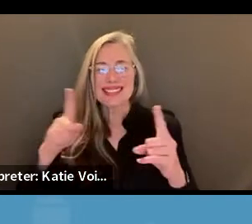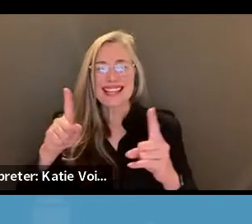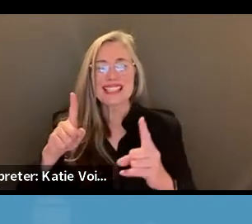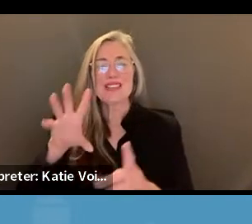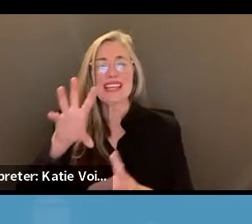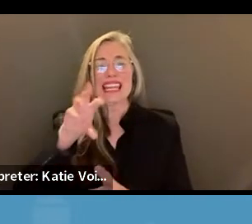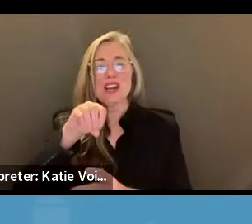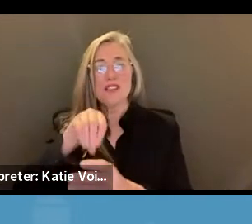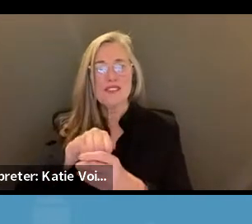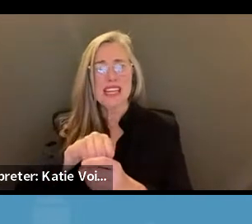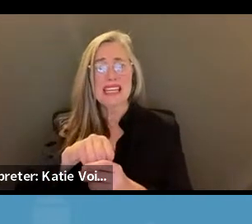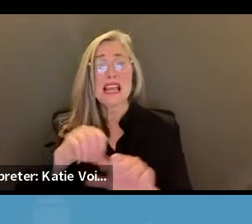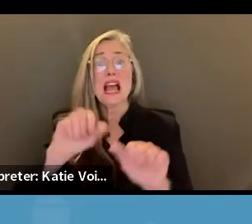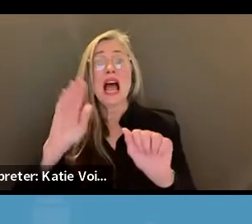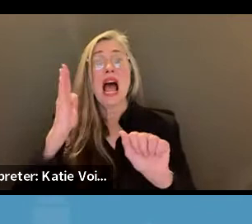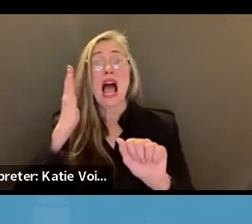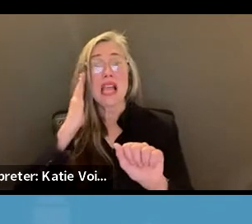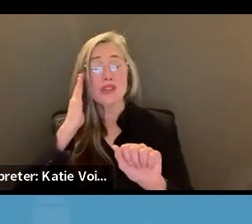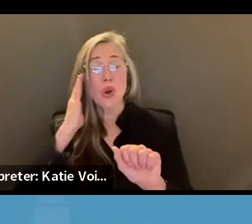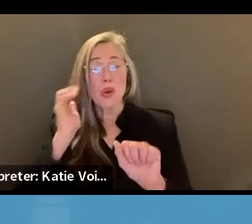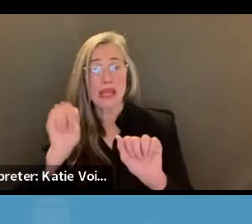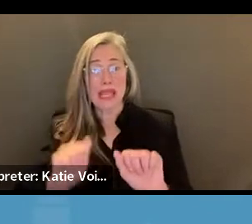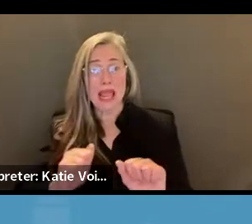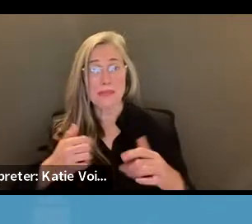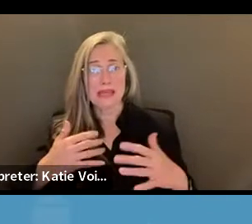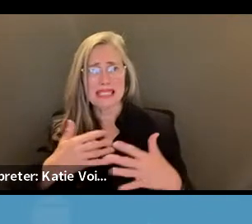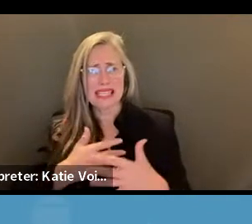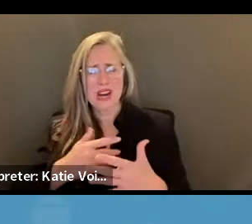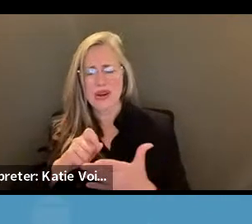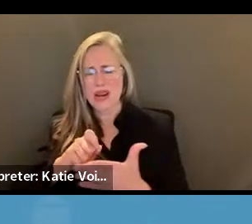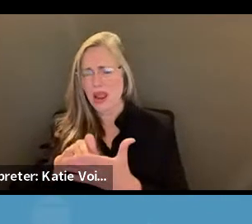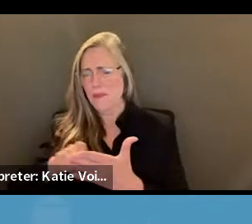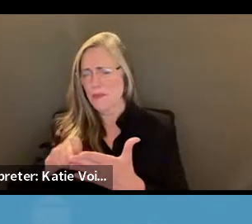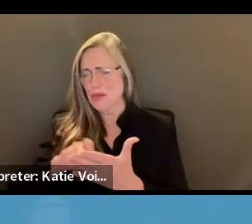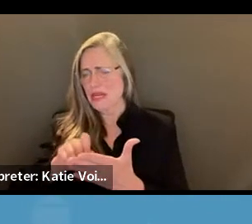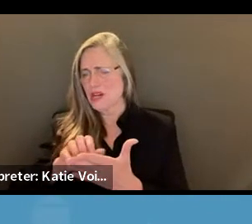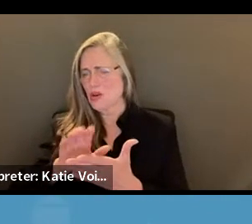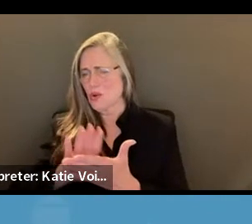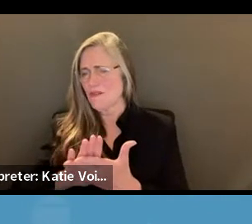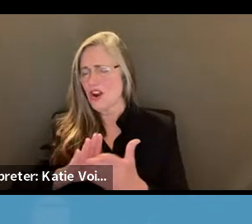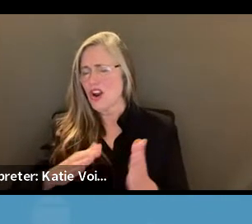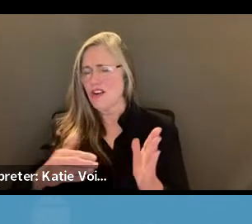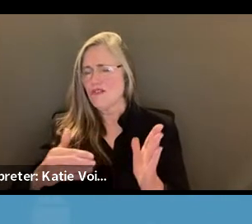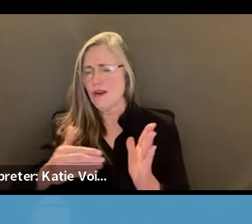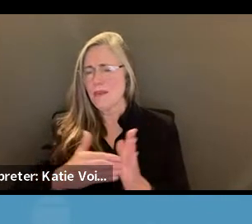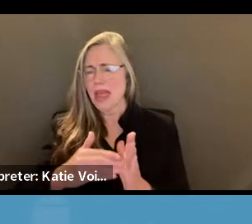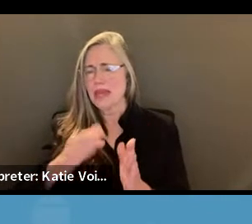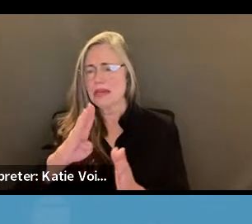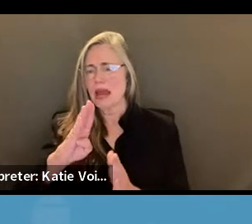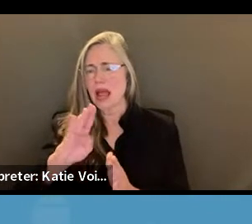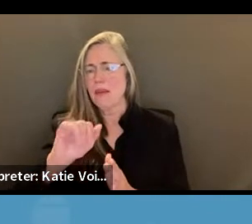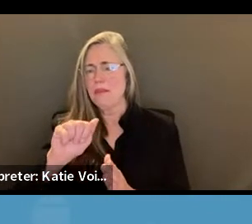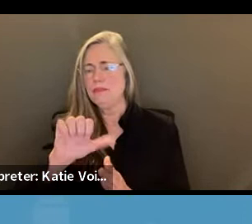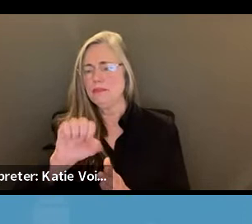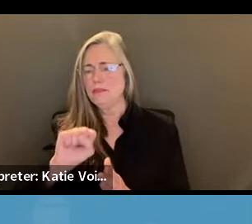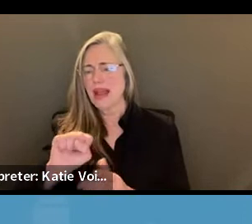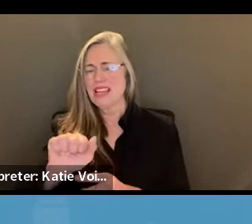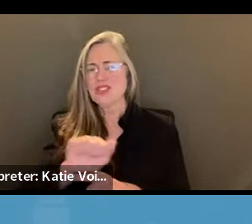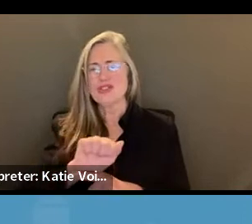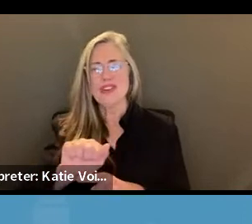scary at first. And I took a note somewhere from the anti-bias training that was really good, and I can't